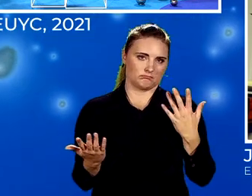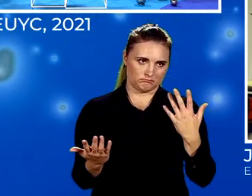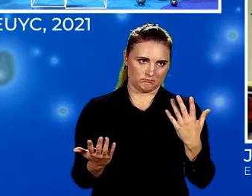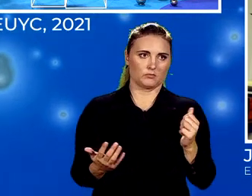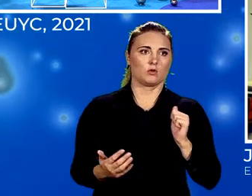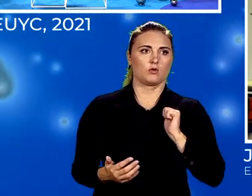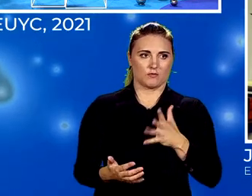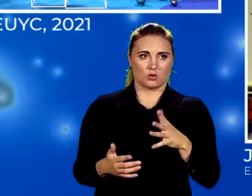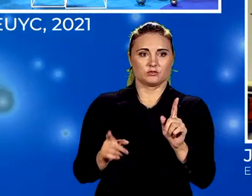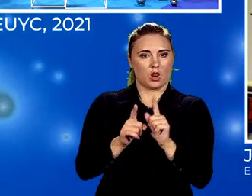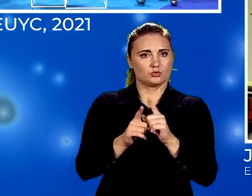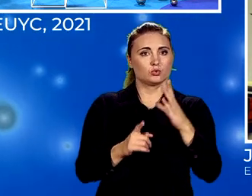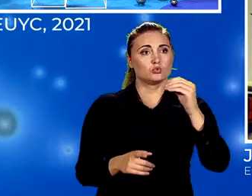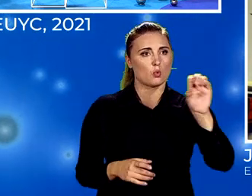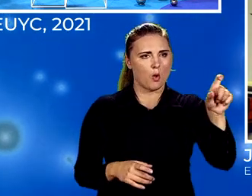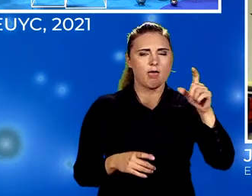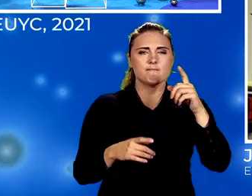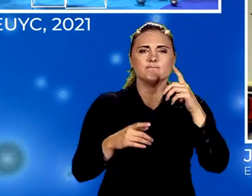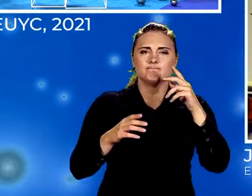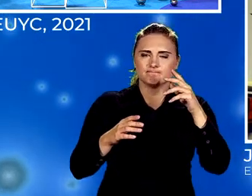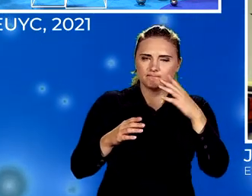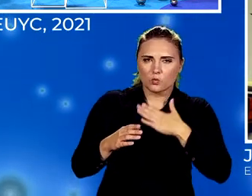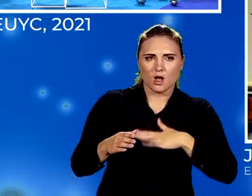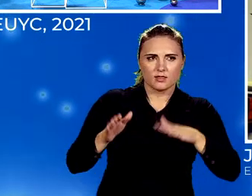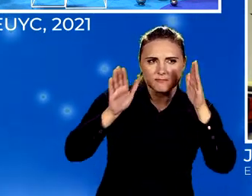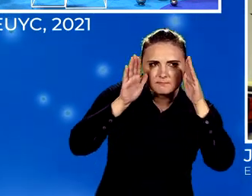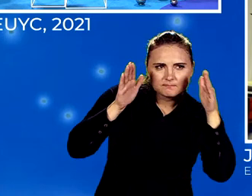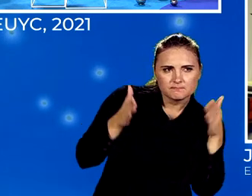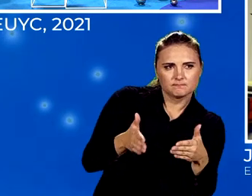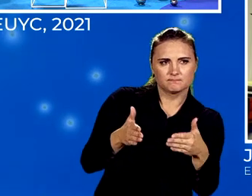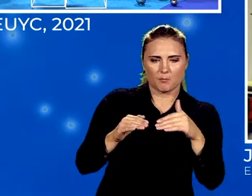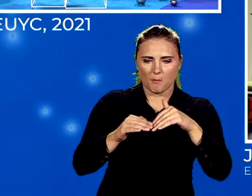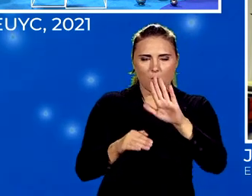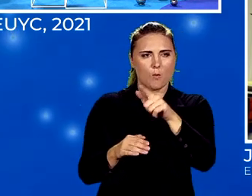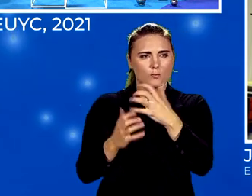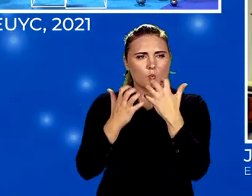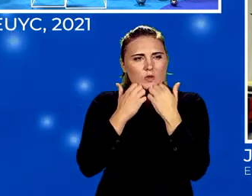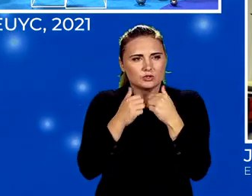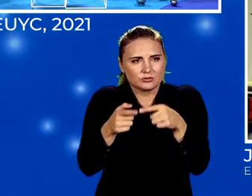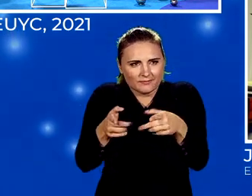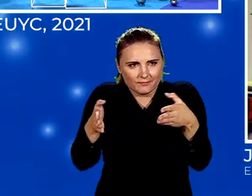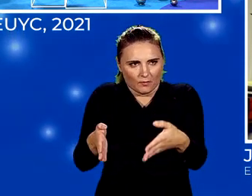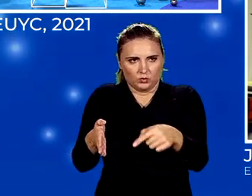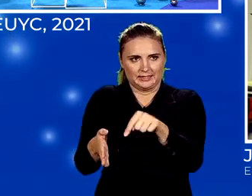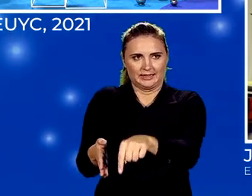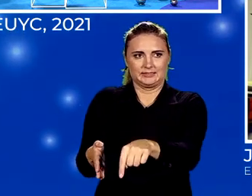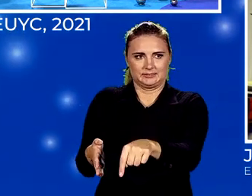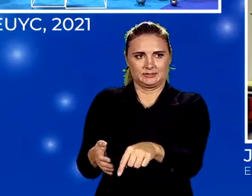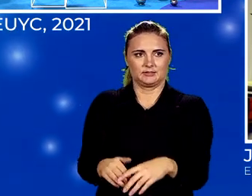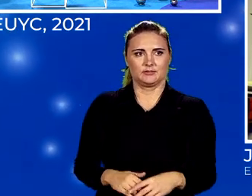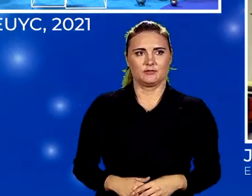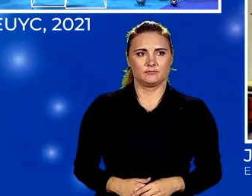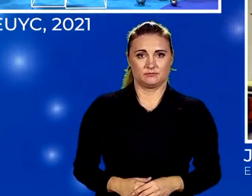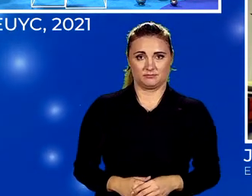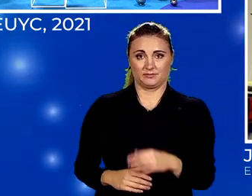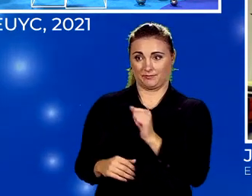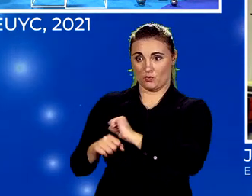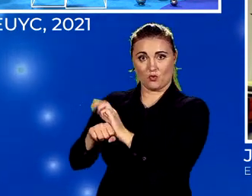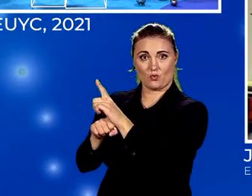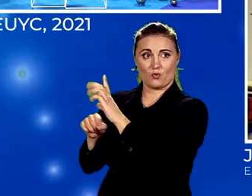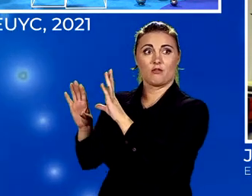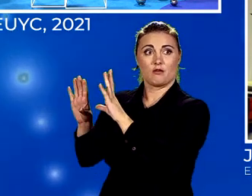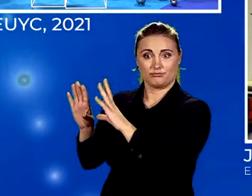Commission has a special role in this. So, when you talk about the recovery, we are keenly aware